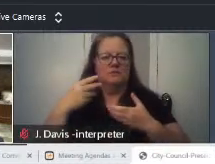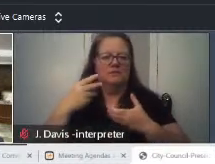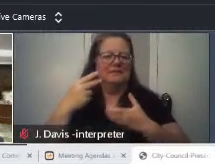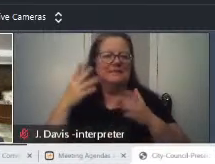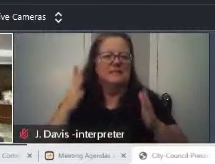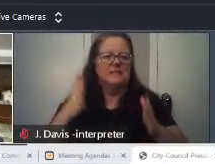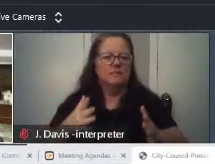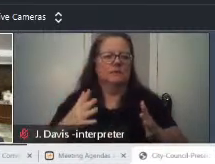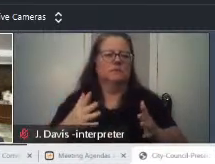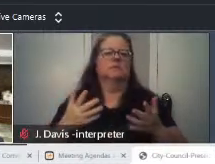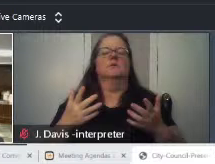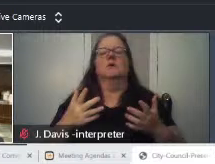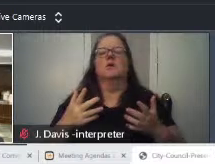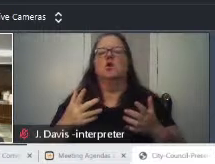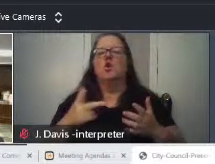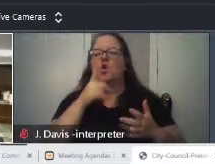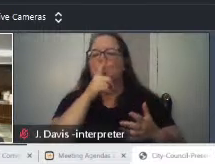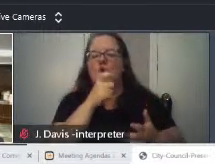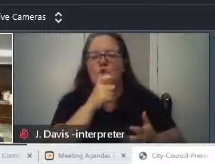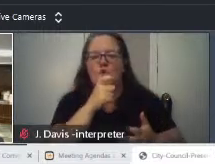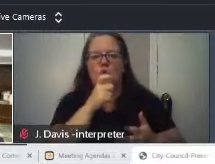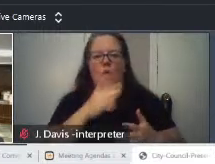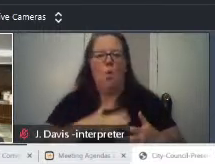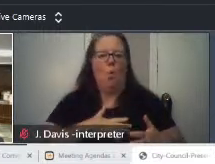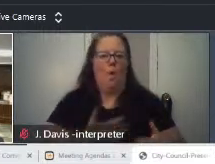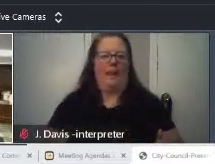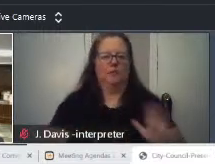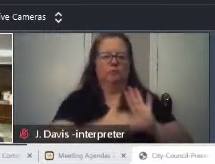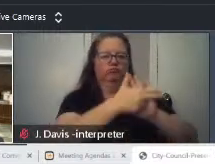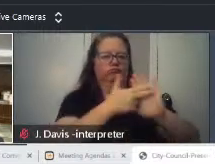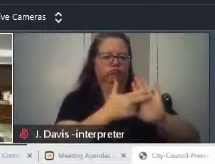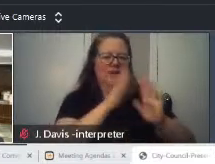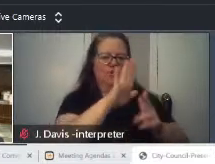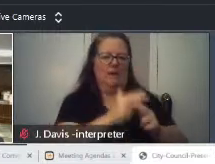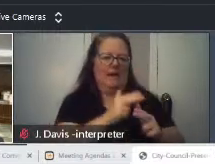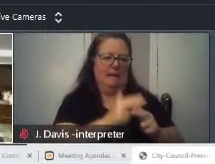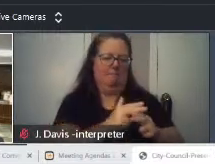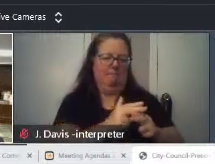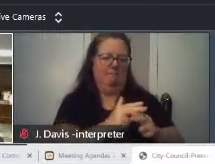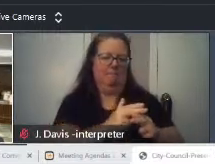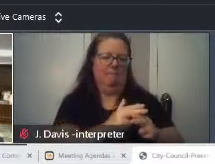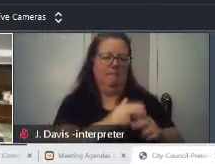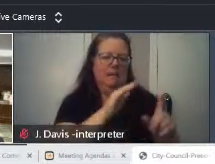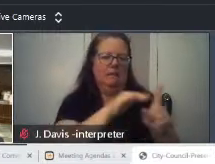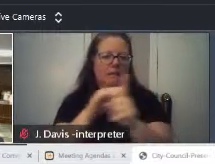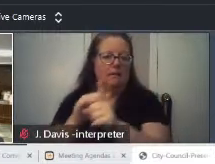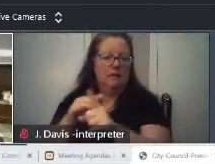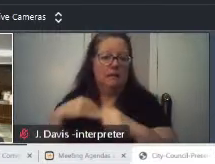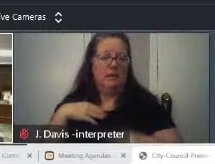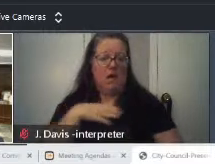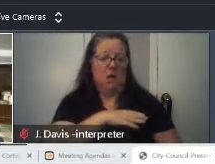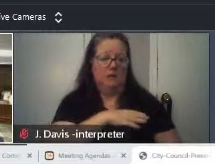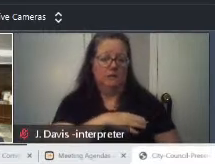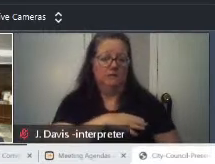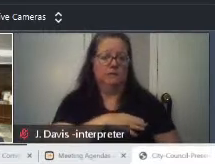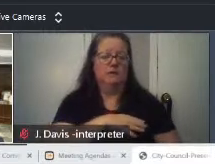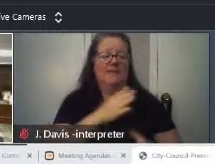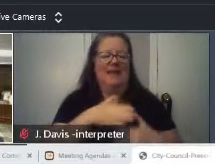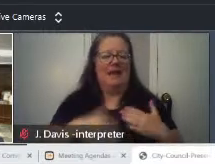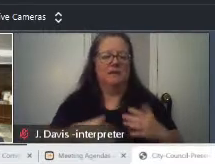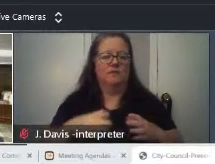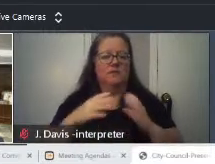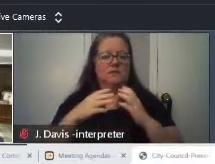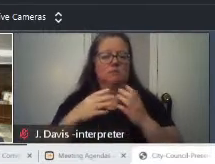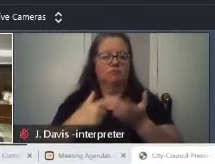live so close to it and are willing to put their name on it. And I would remind our colleagues just at the end of this good